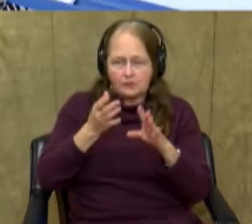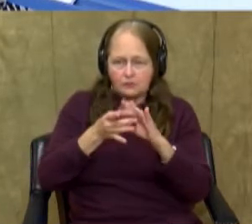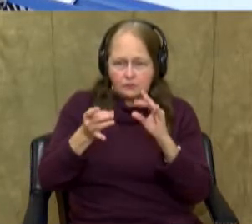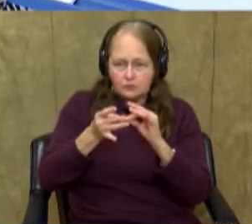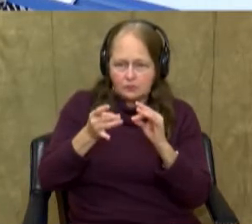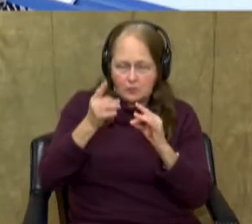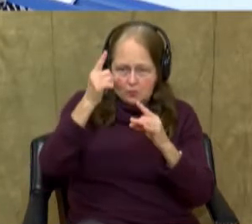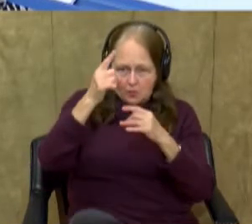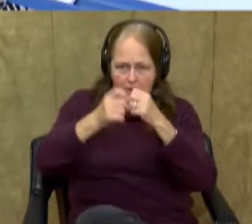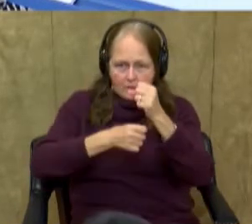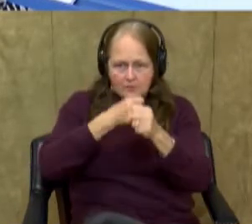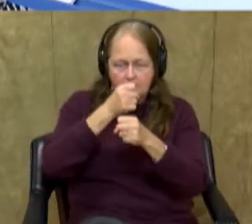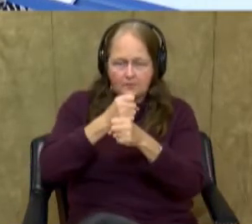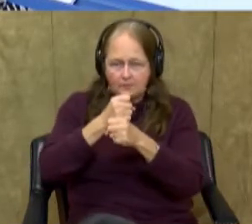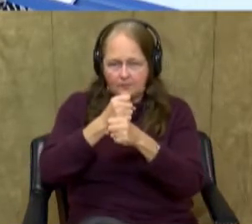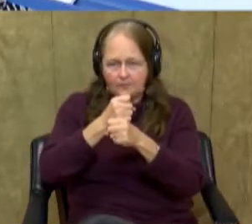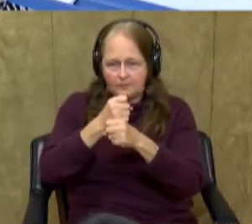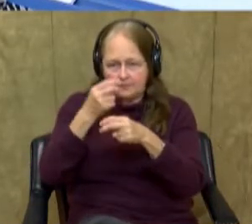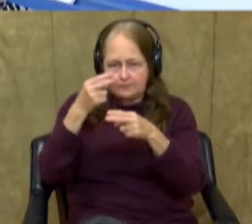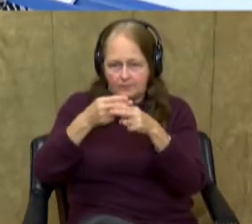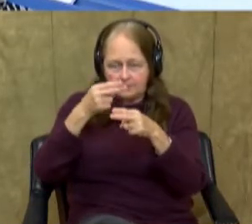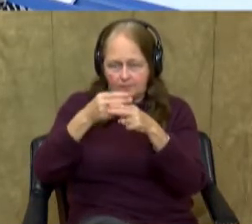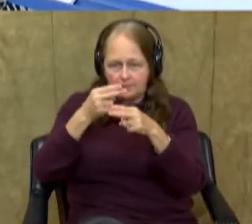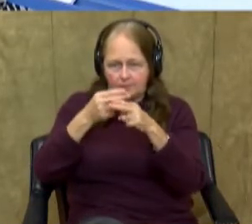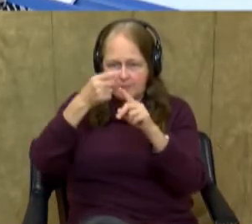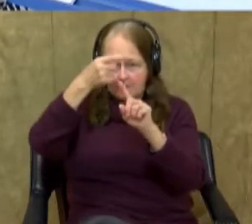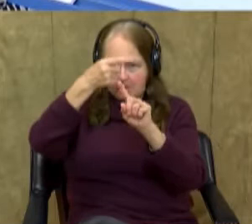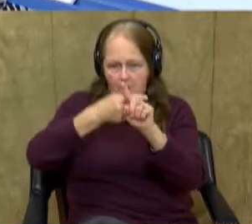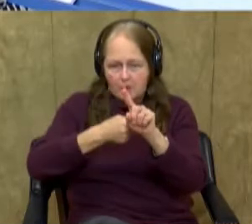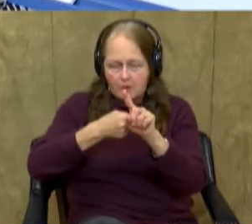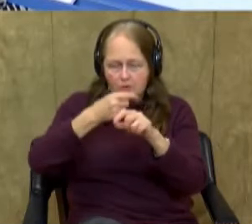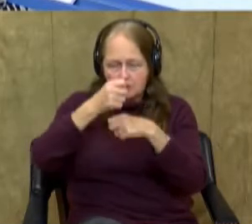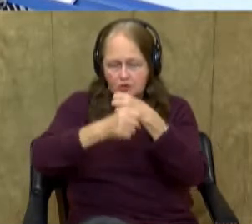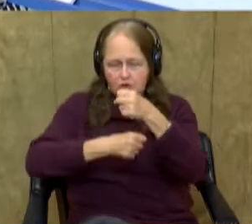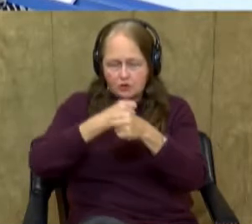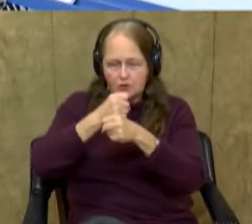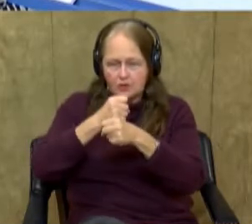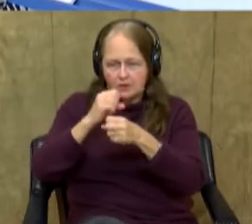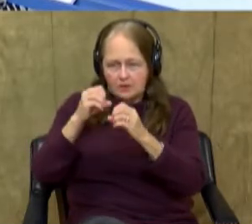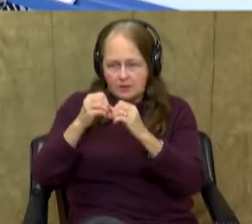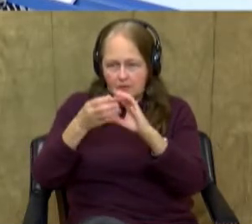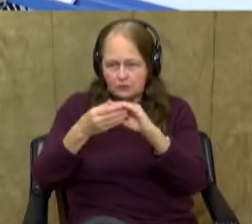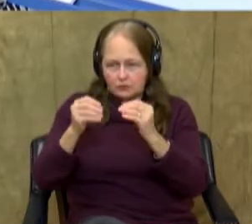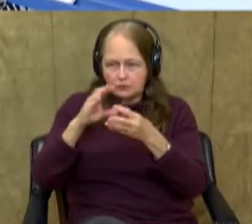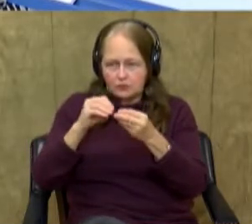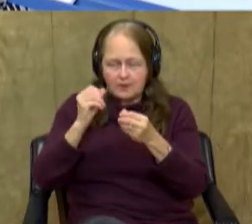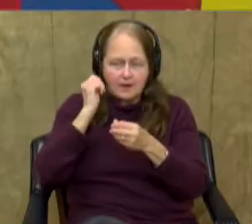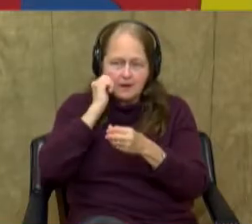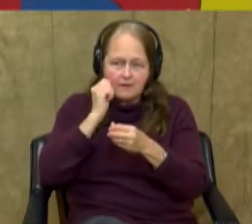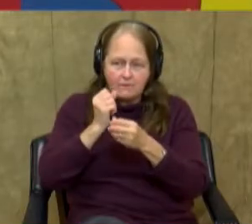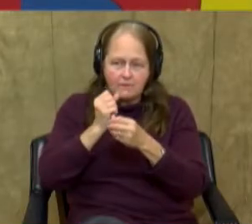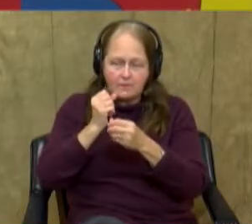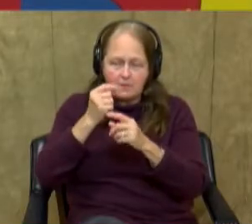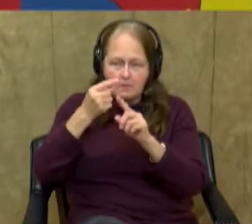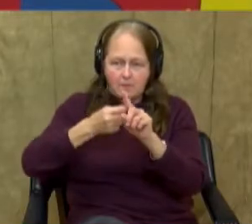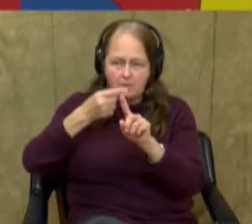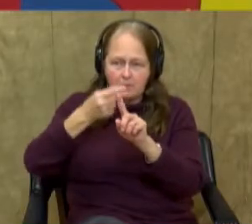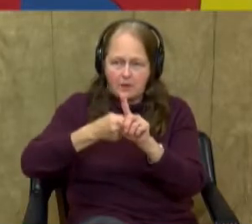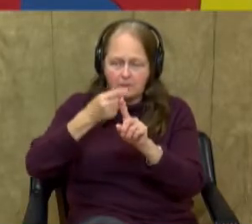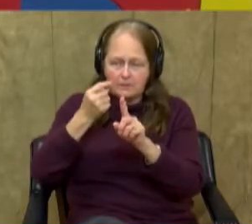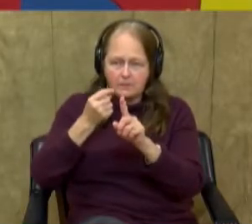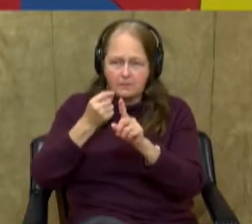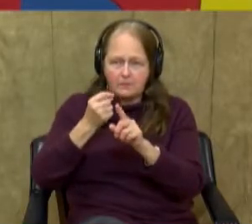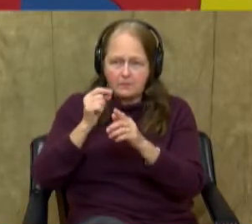through a whole year. Did you notice how it had the names of the months of the year through the story? And every month, he met a new